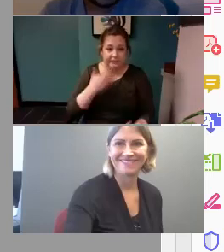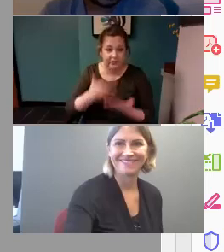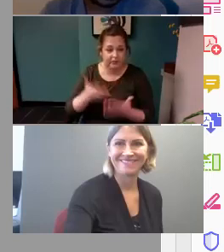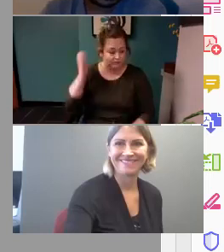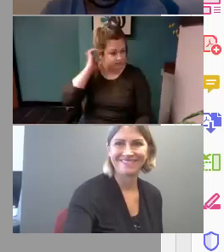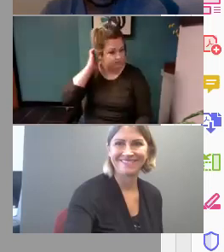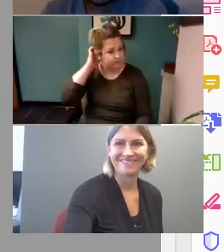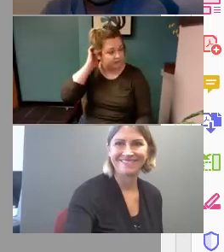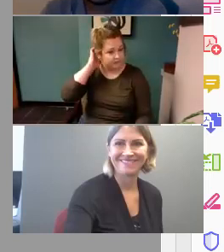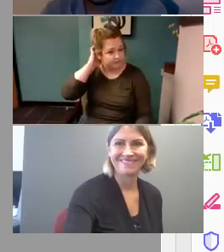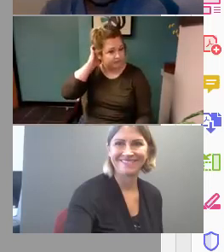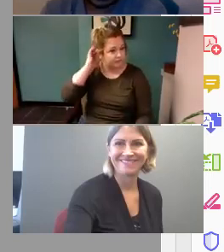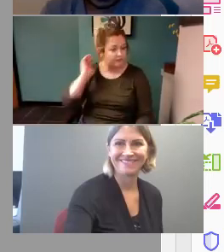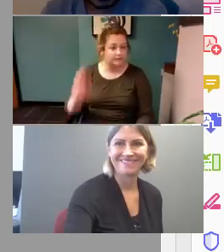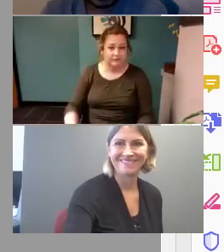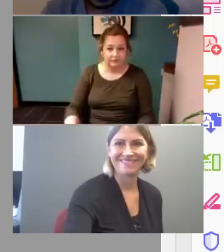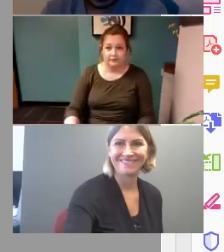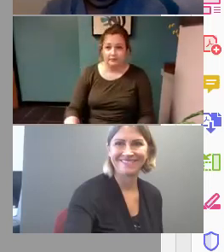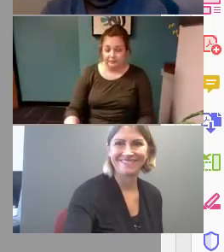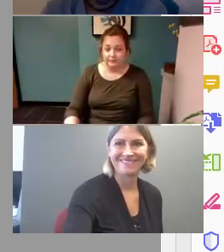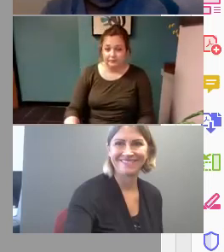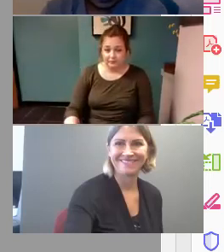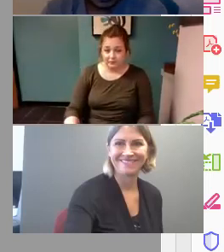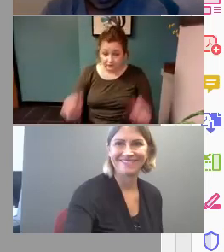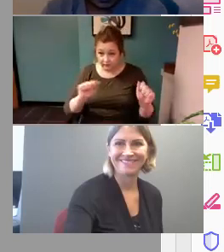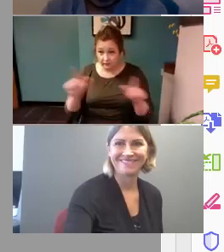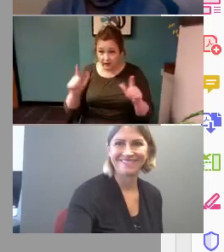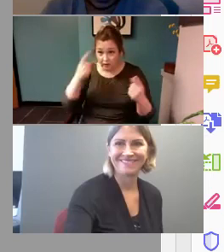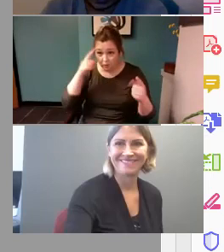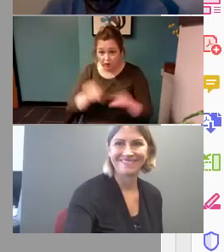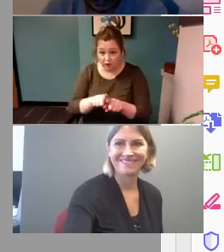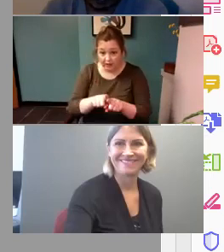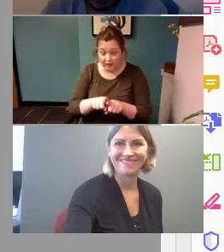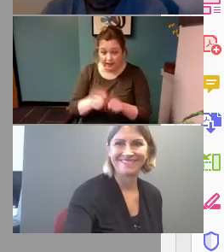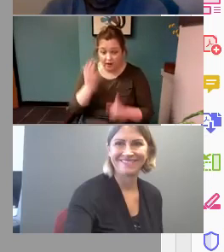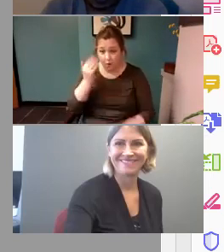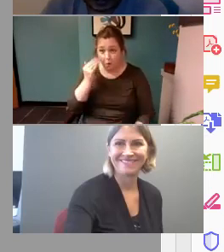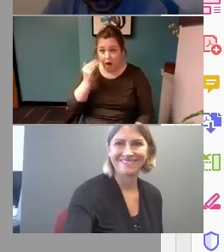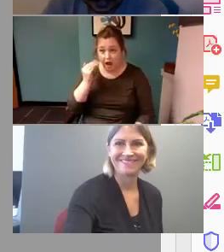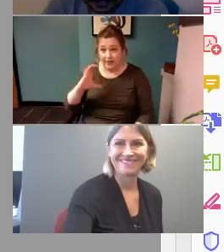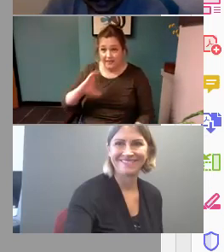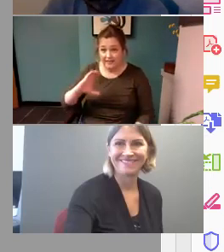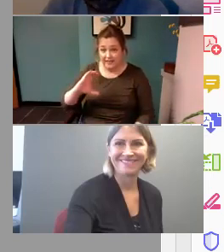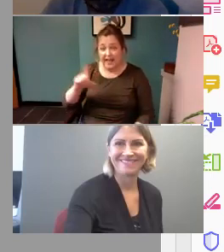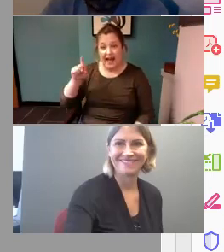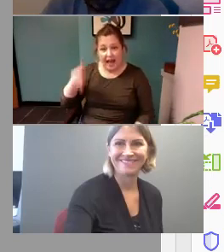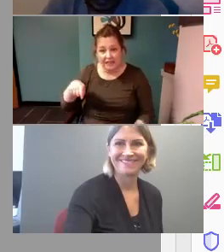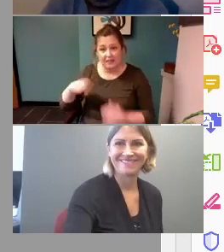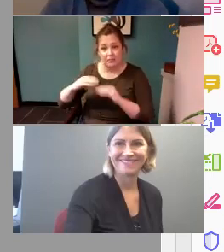That is one way to say it. Yes, exactly. So does everyone agree that yc has to be greater than 1 in this